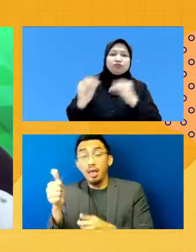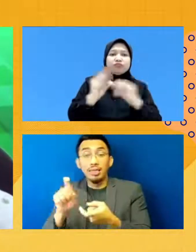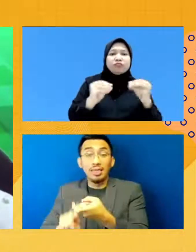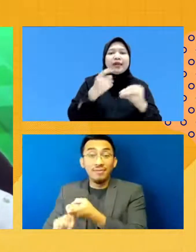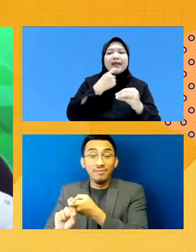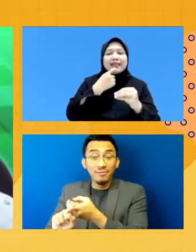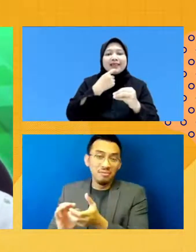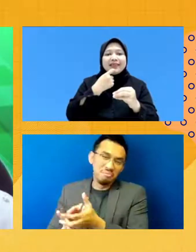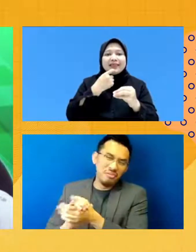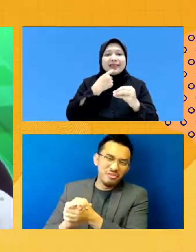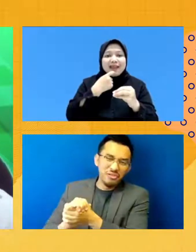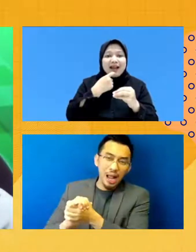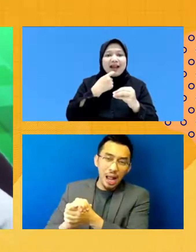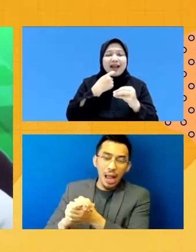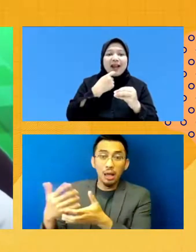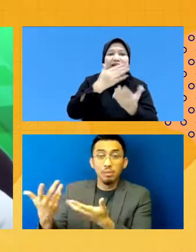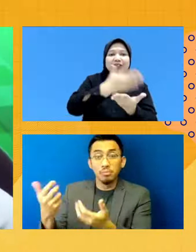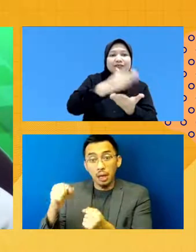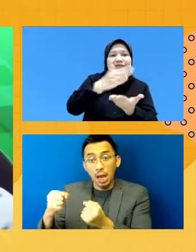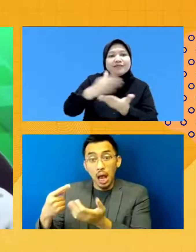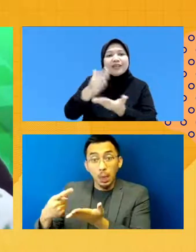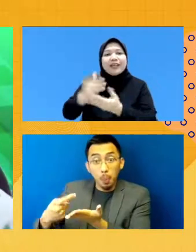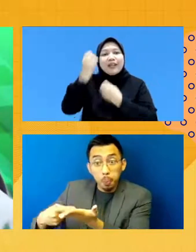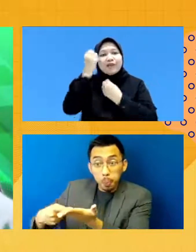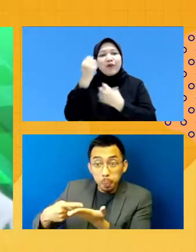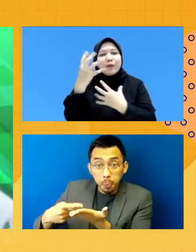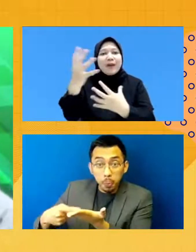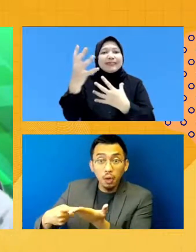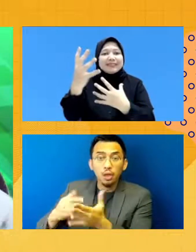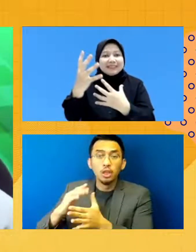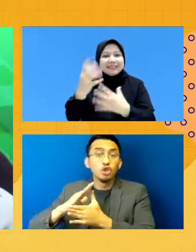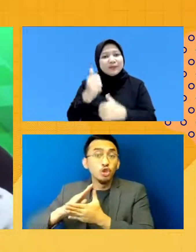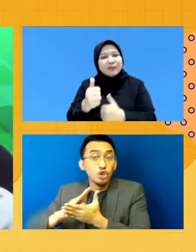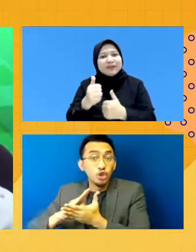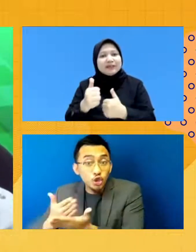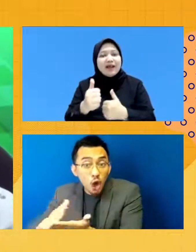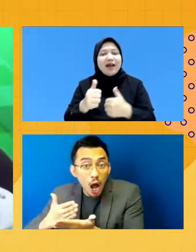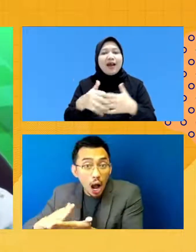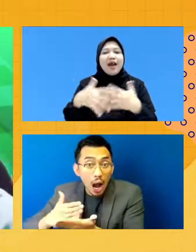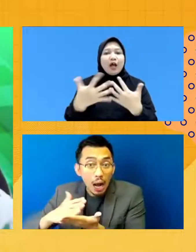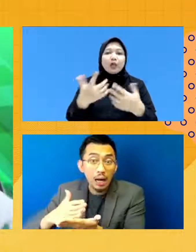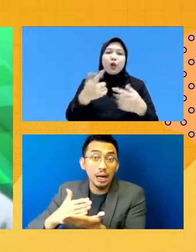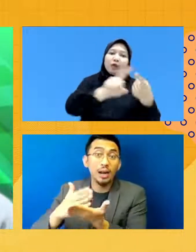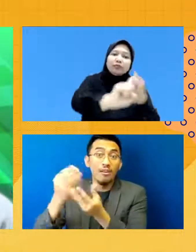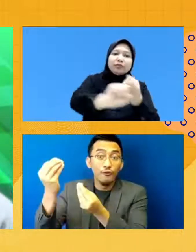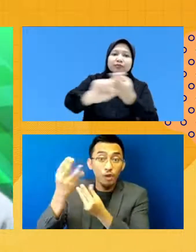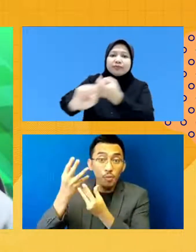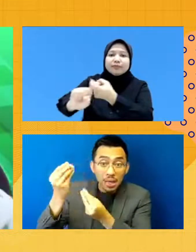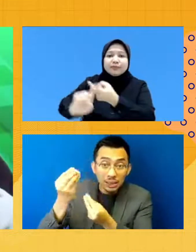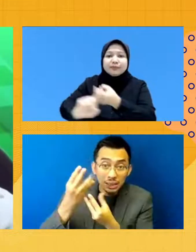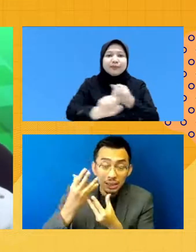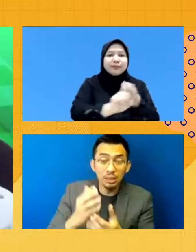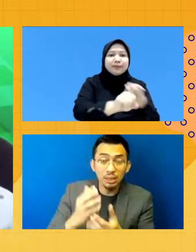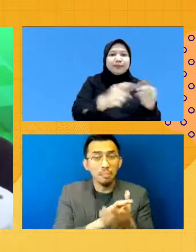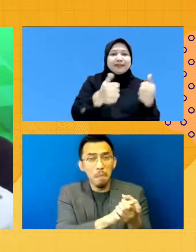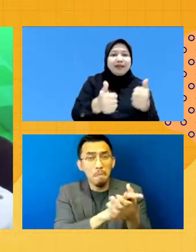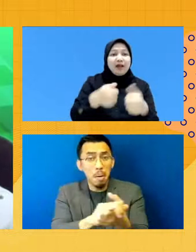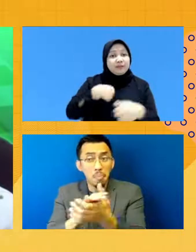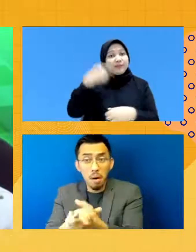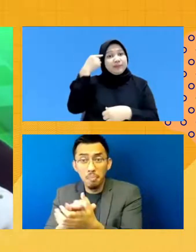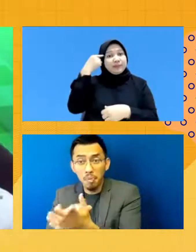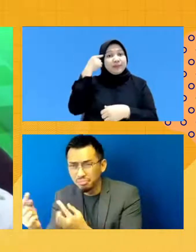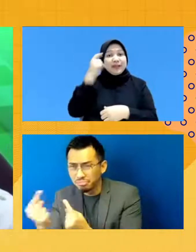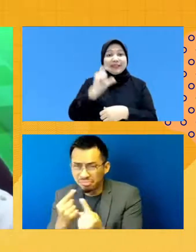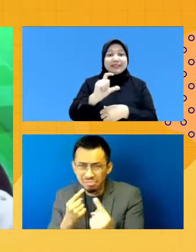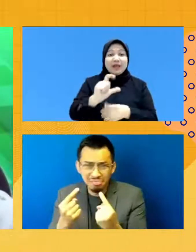that where they can share their information freely, and then they make friends. So I think this is one of the good thing